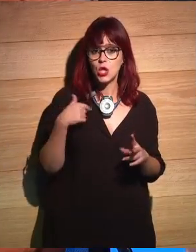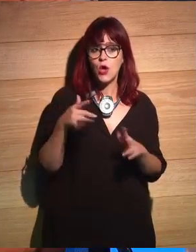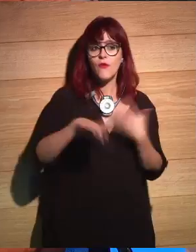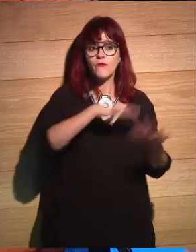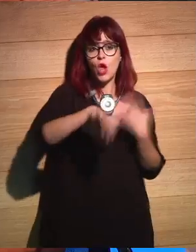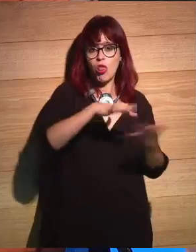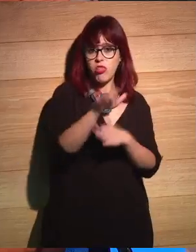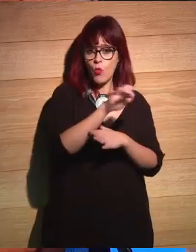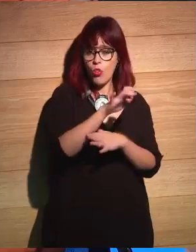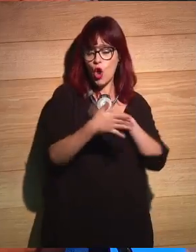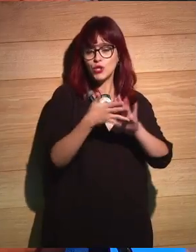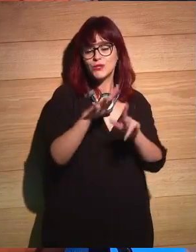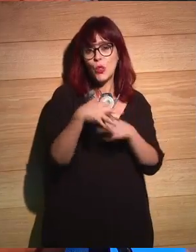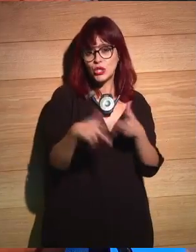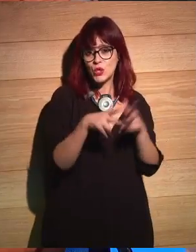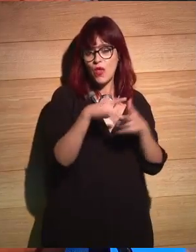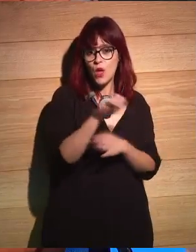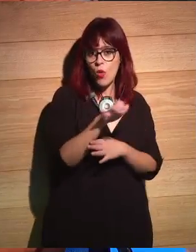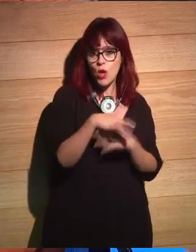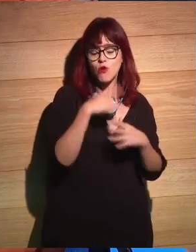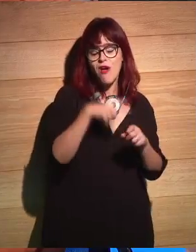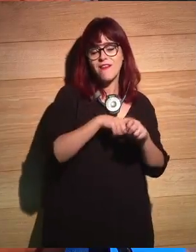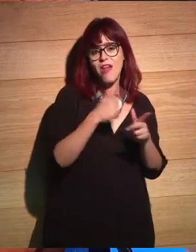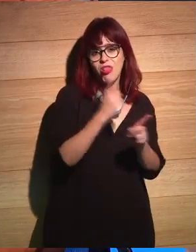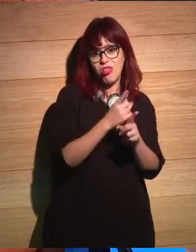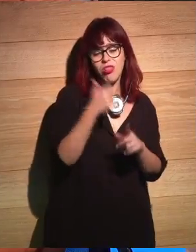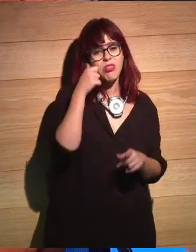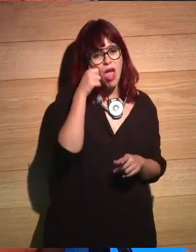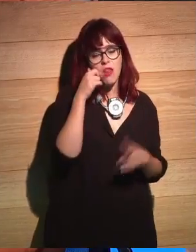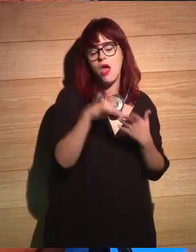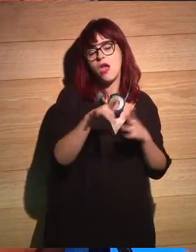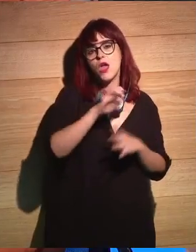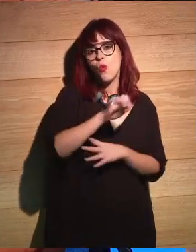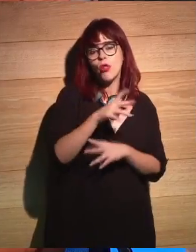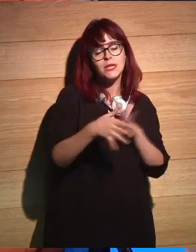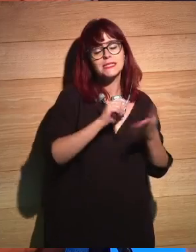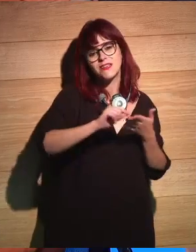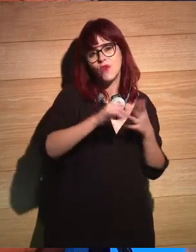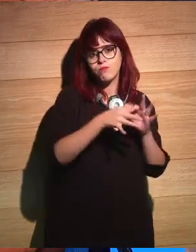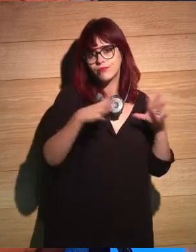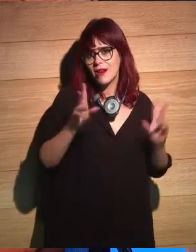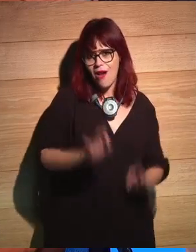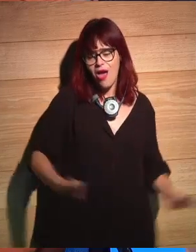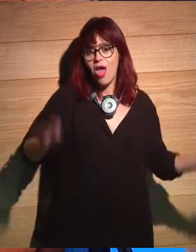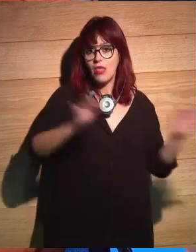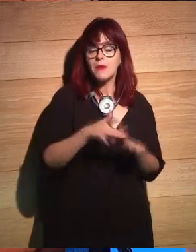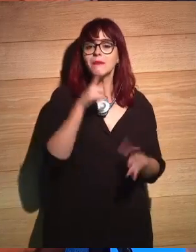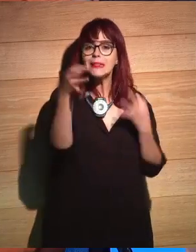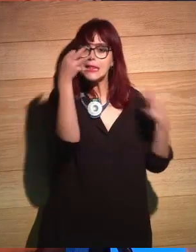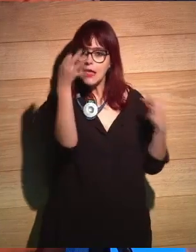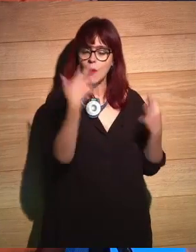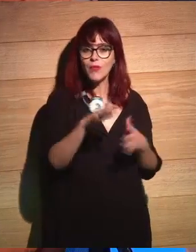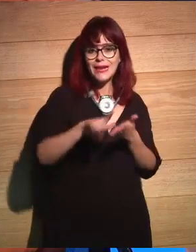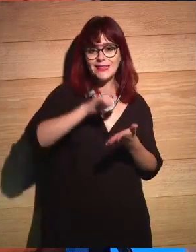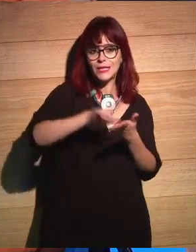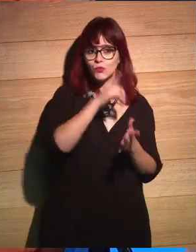that has to do with violence in Ecuador or the social situation or the situation about racism in